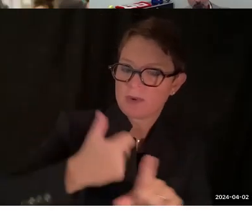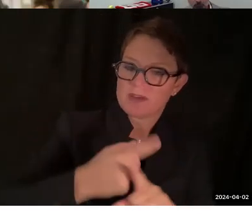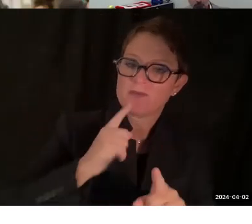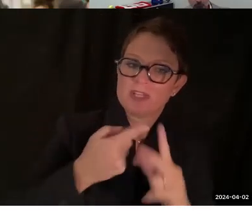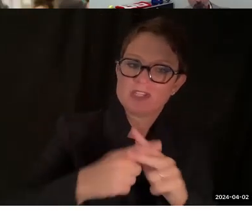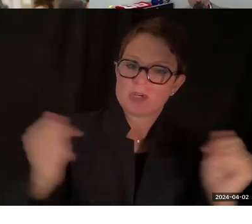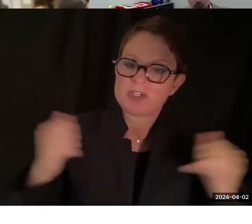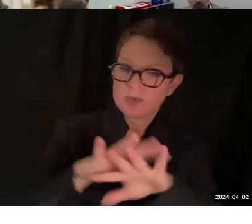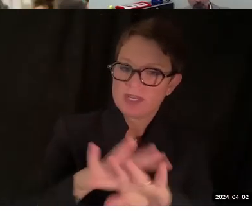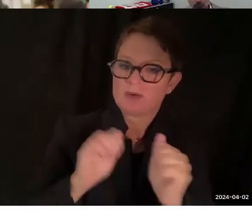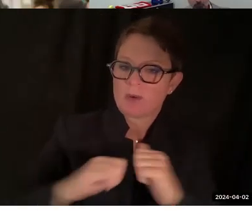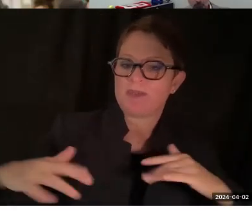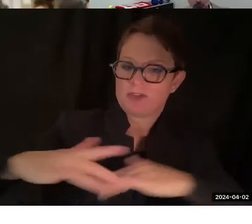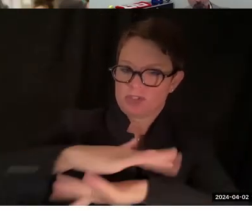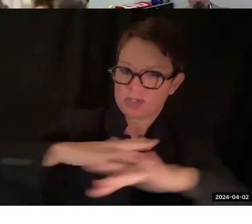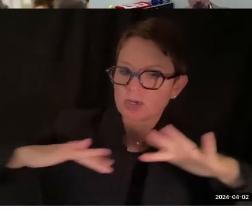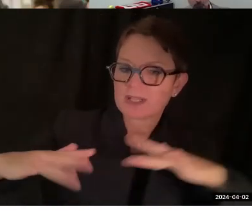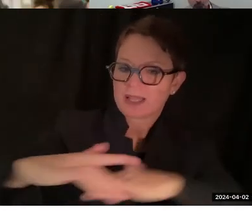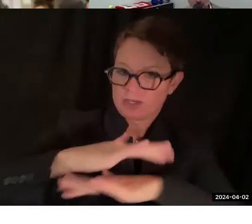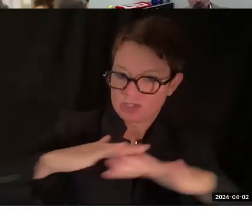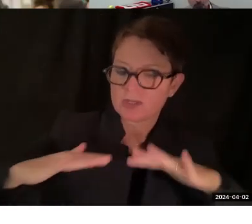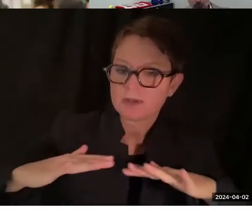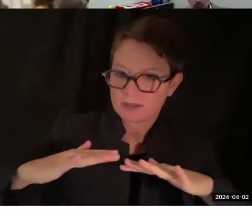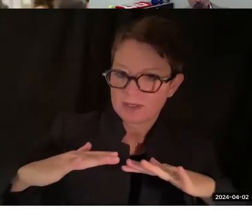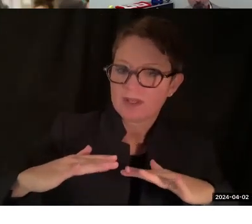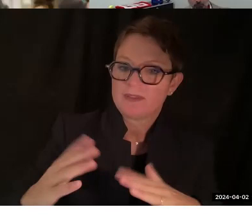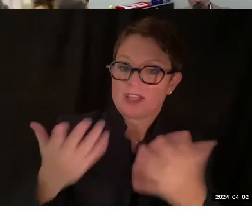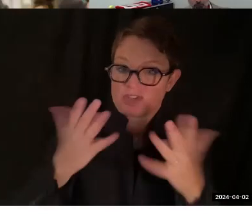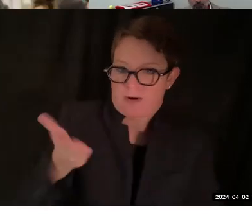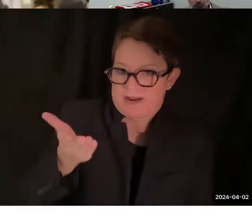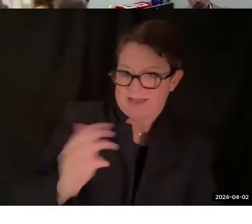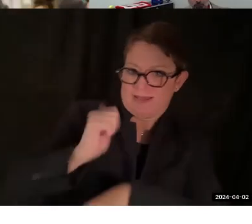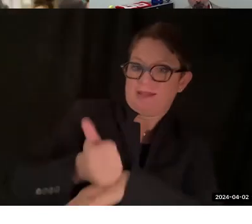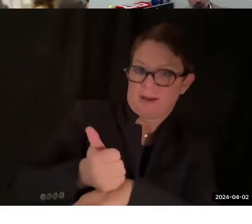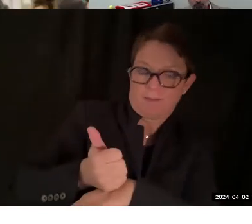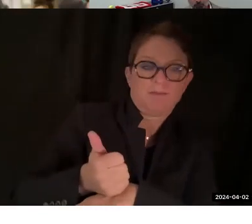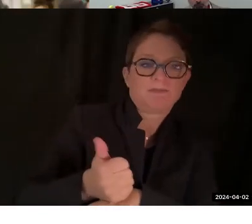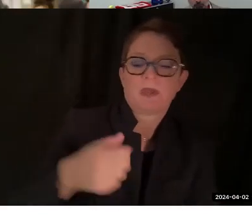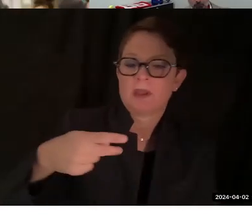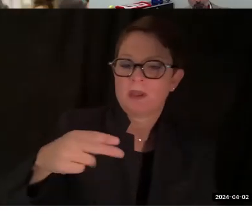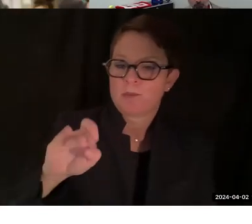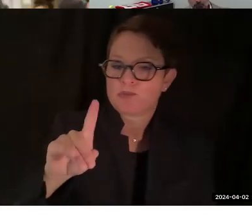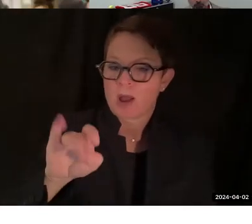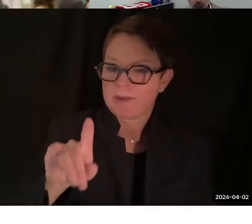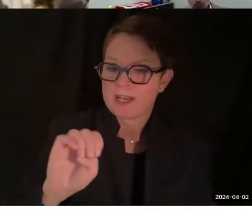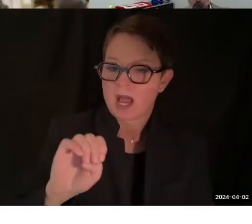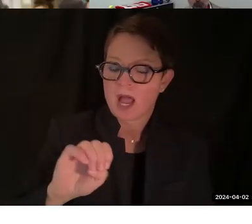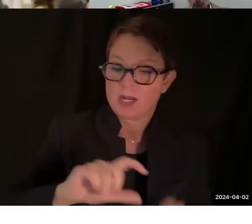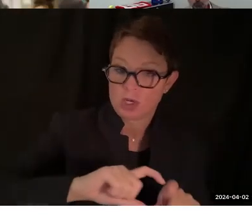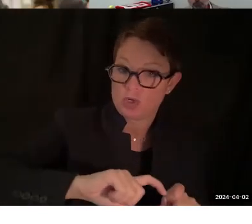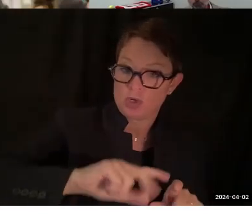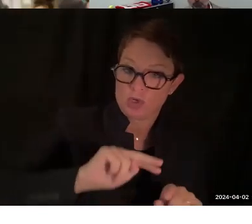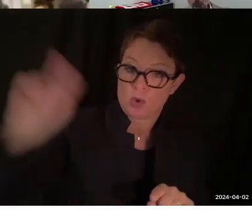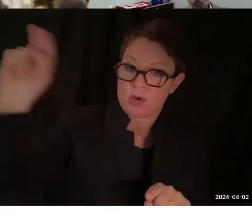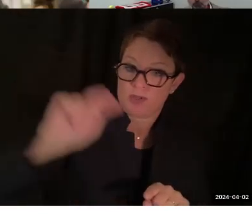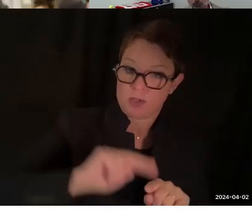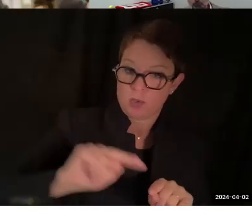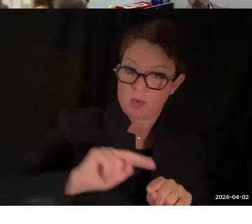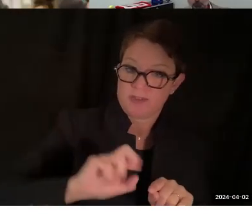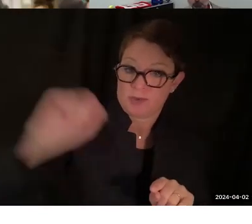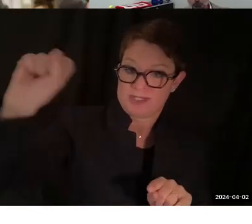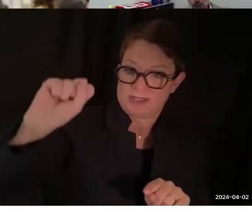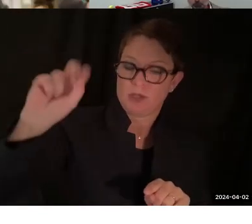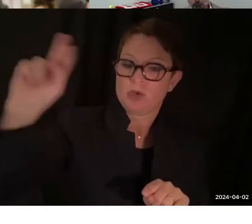to integrate with the circulation corridors that you see. So that promenade, for instance, that moves north to south through the